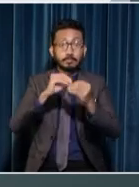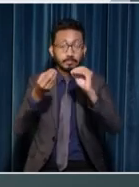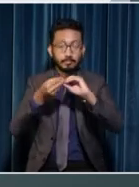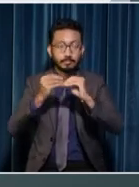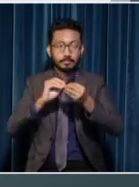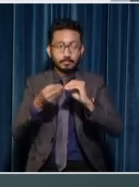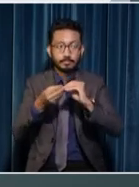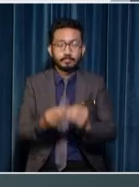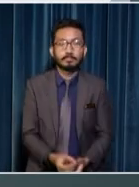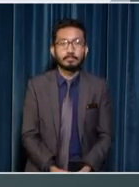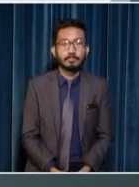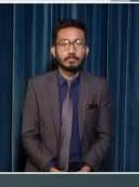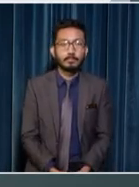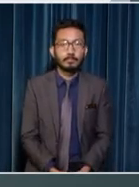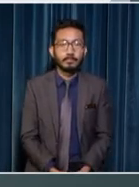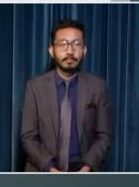numerals.